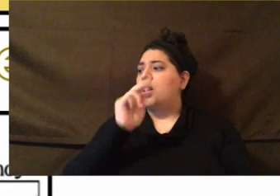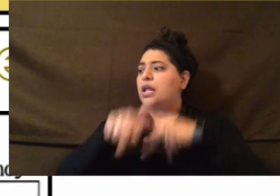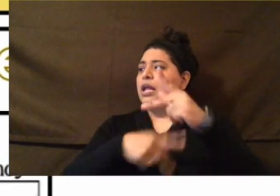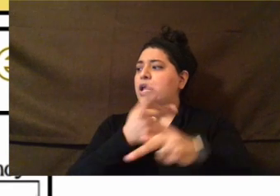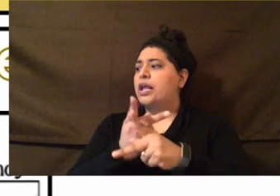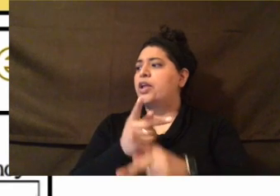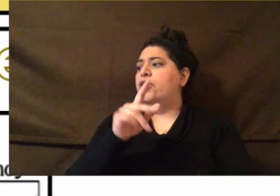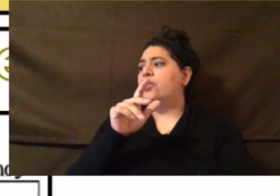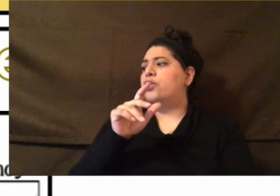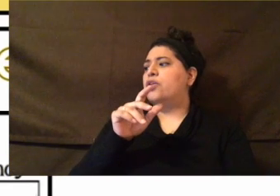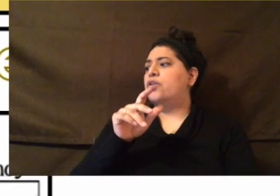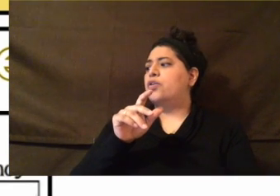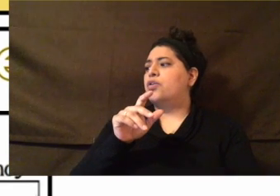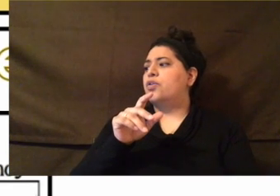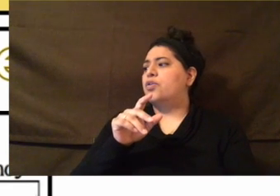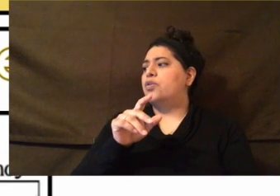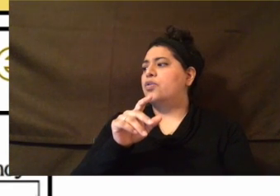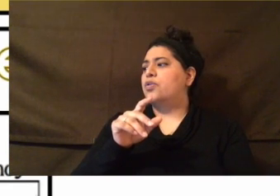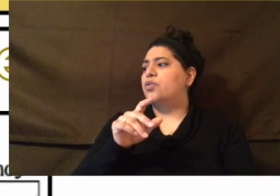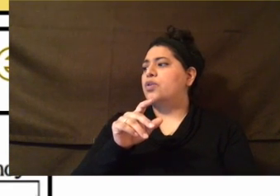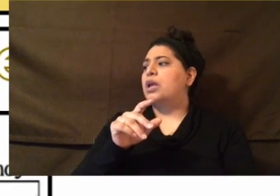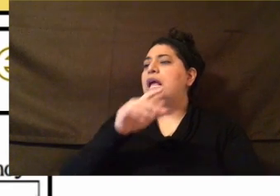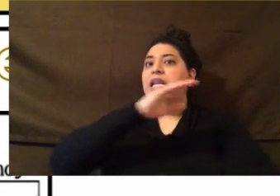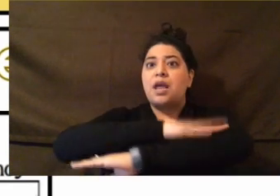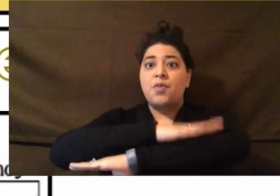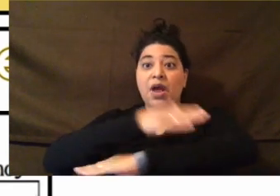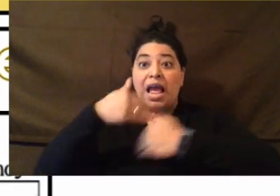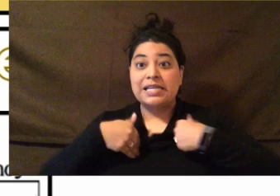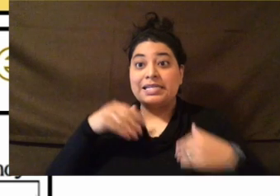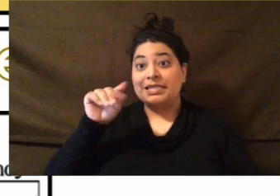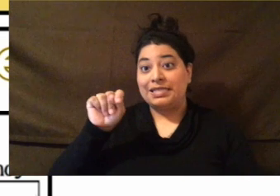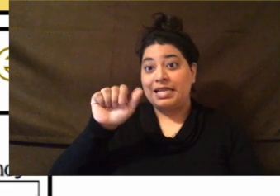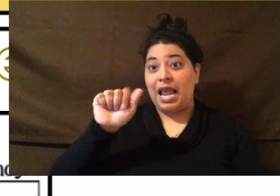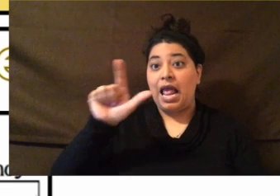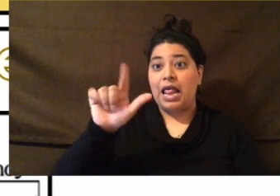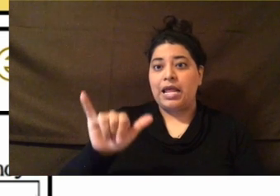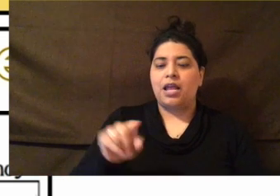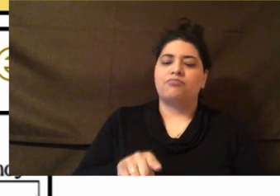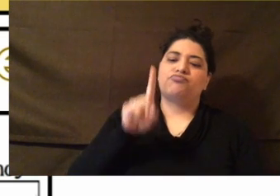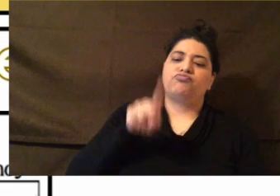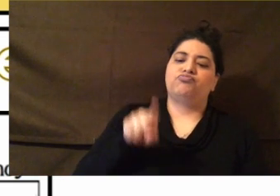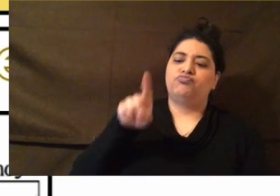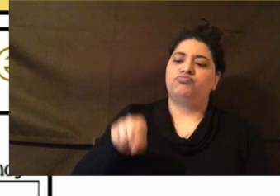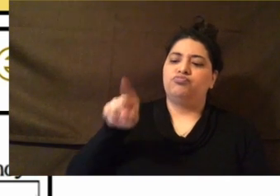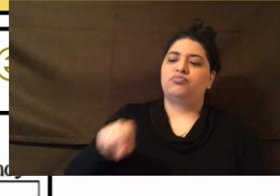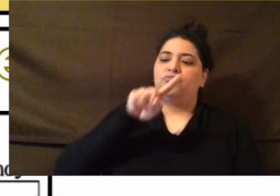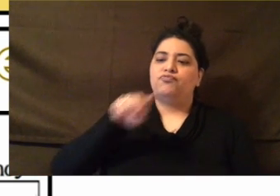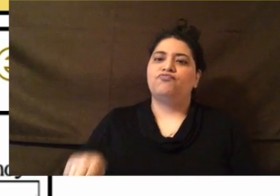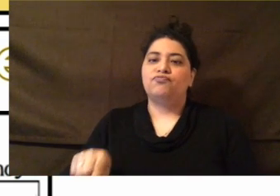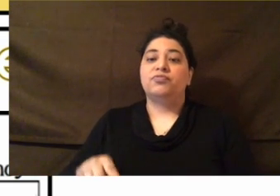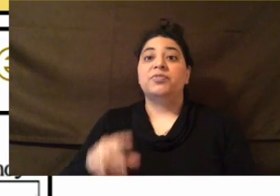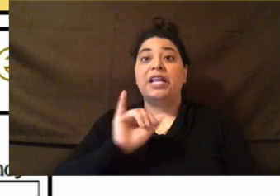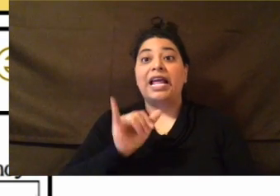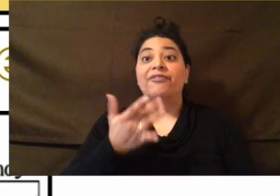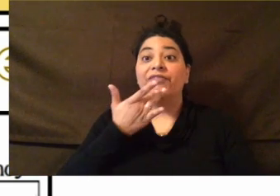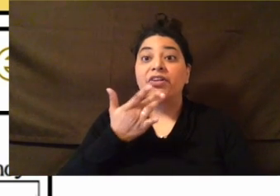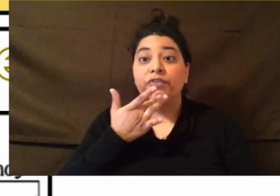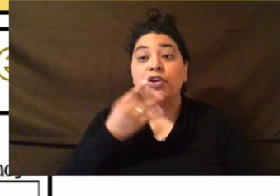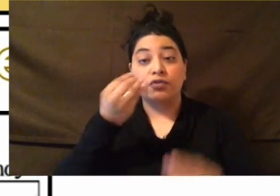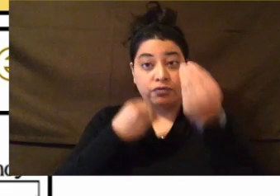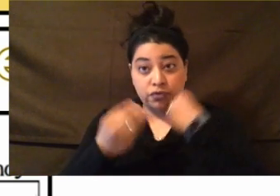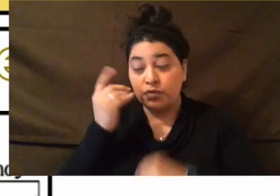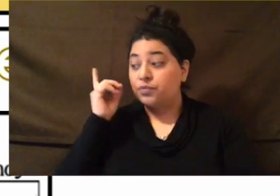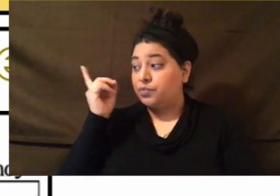table is a frequency table with tallies. So as you can see this one, the title is Favorite Foods. Here is a list